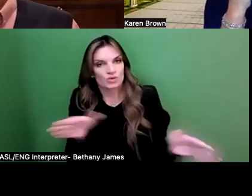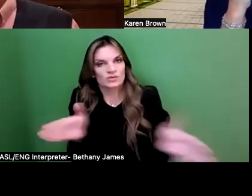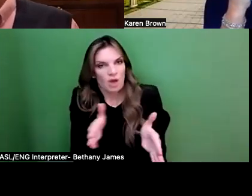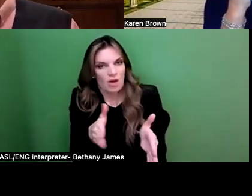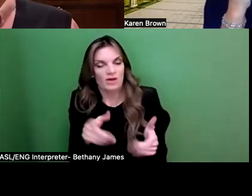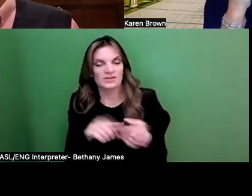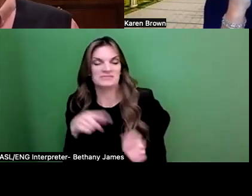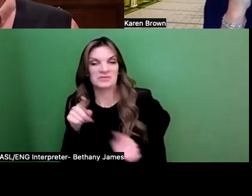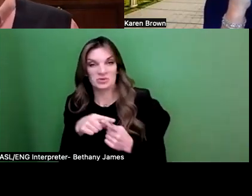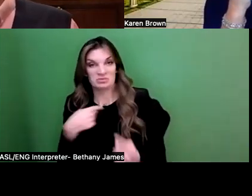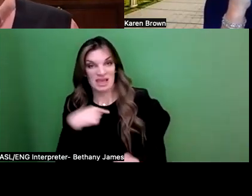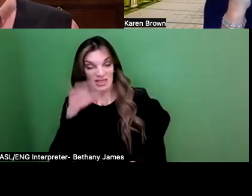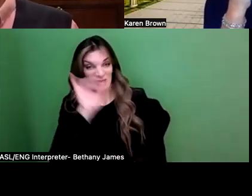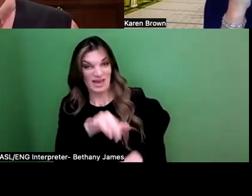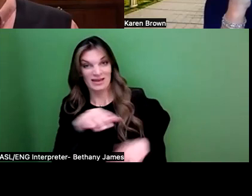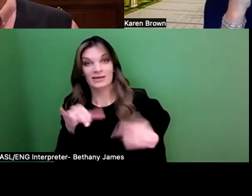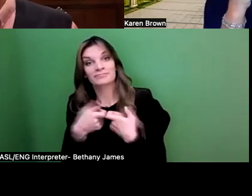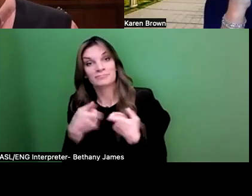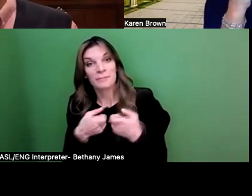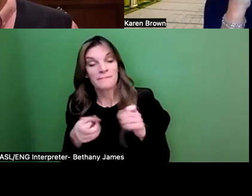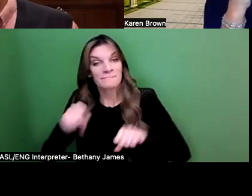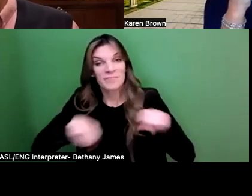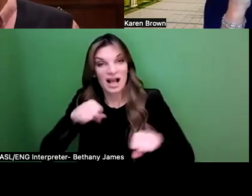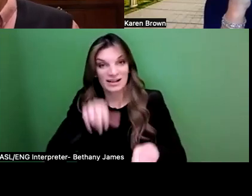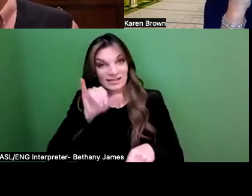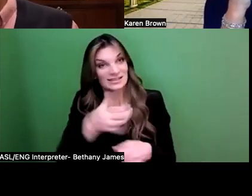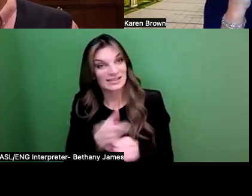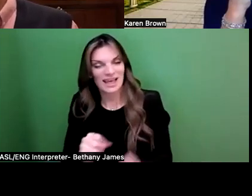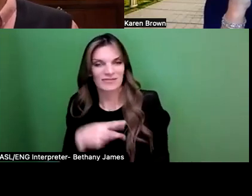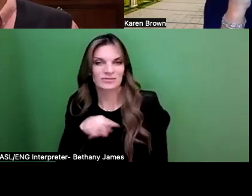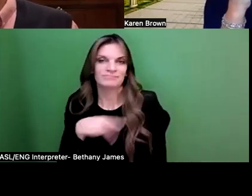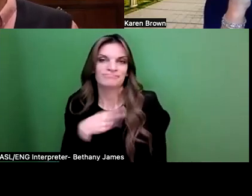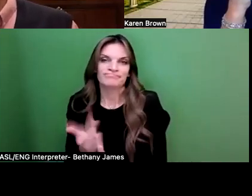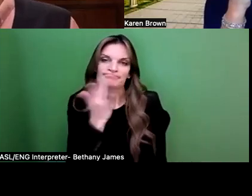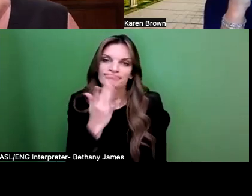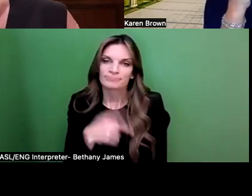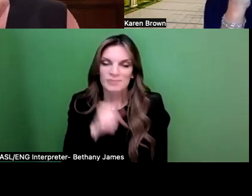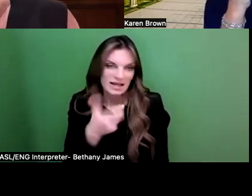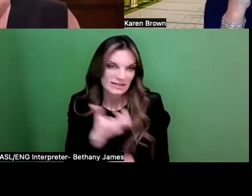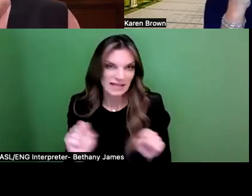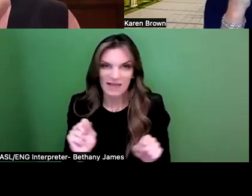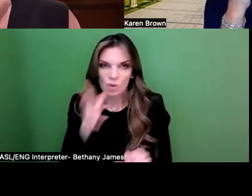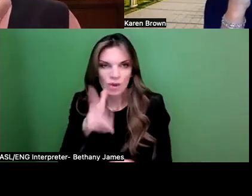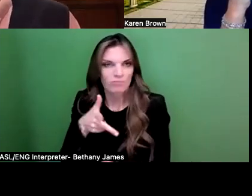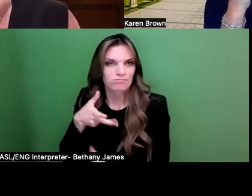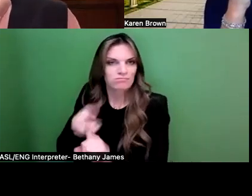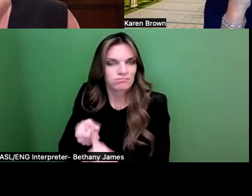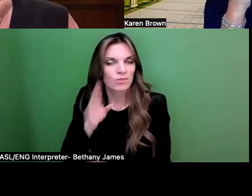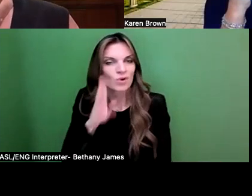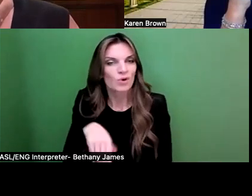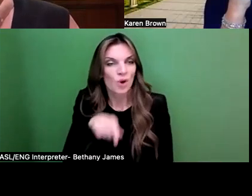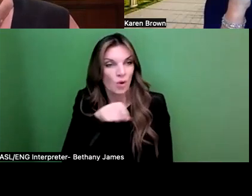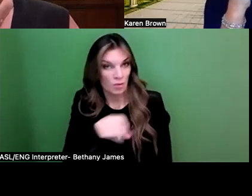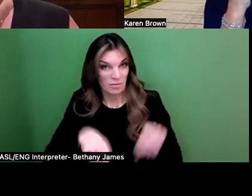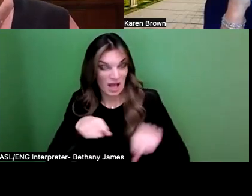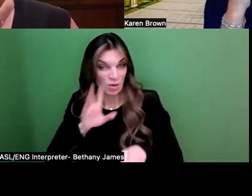can't get, traffic can't get through Route 9 now. And if you put bicycles, they're not going to ride on Route 9. So they're going to end up